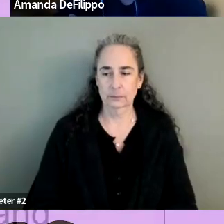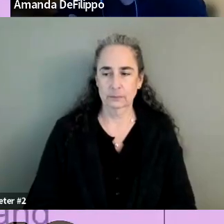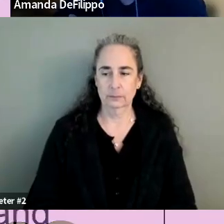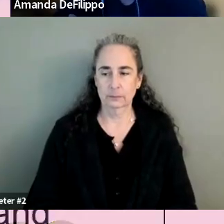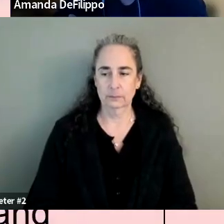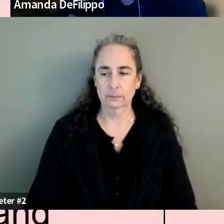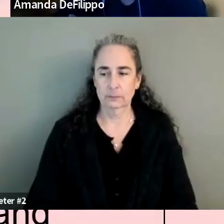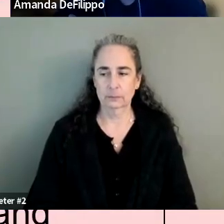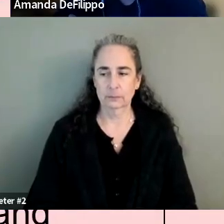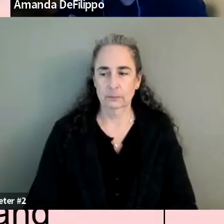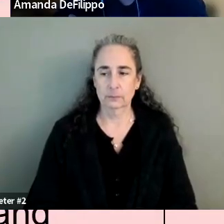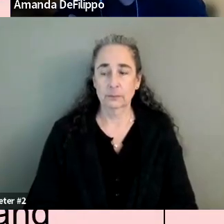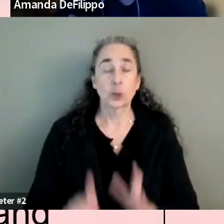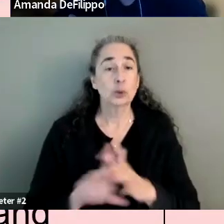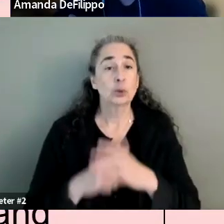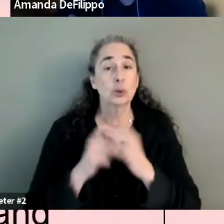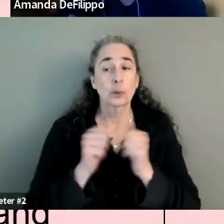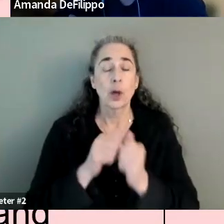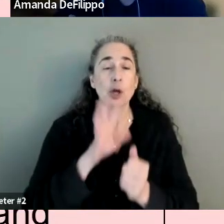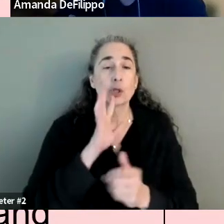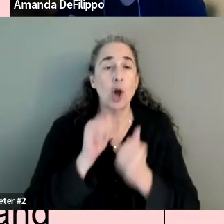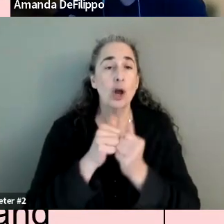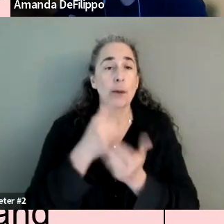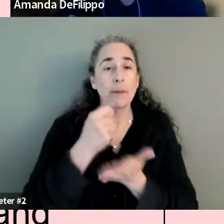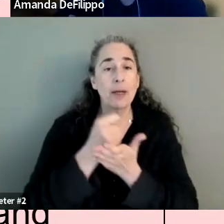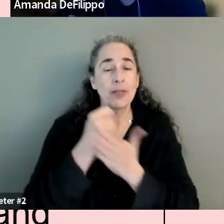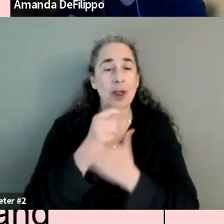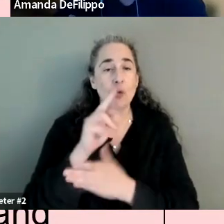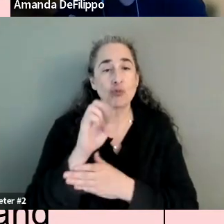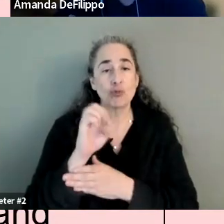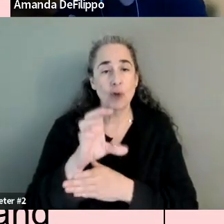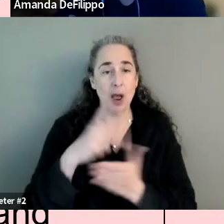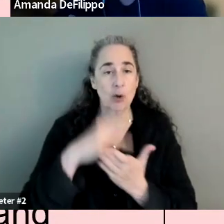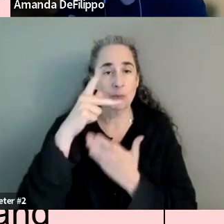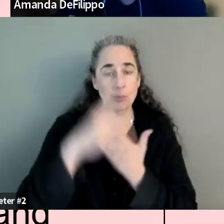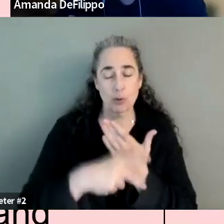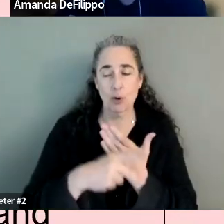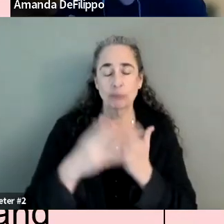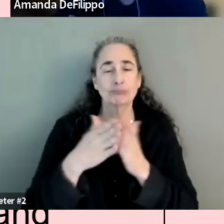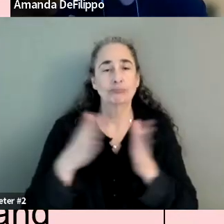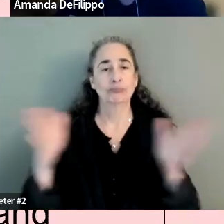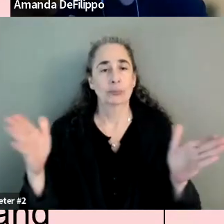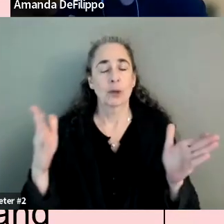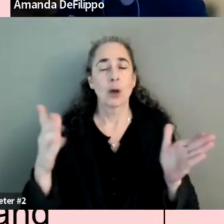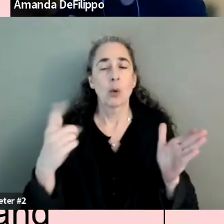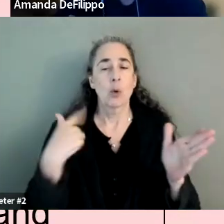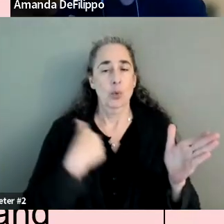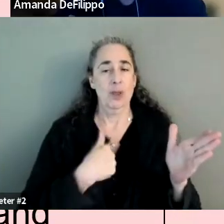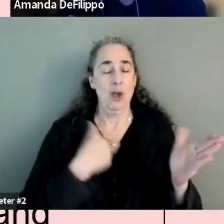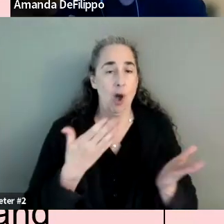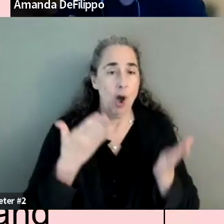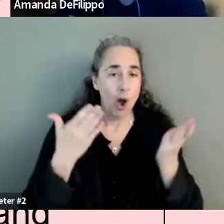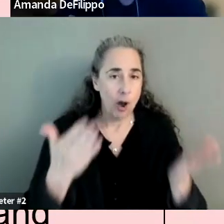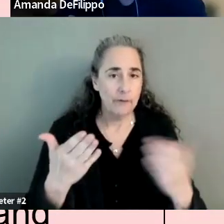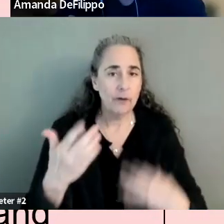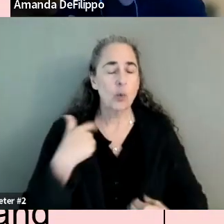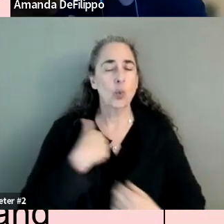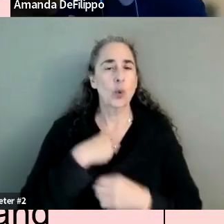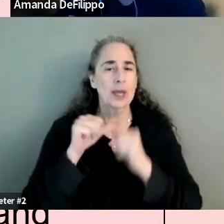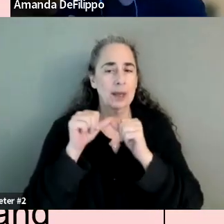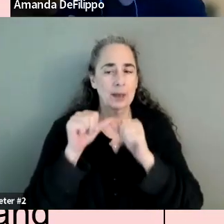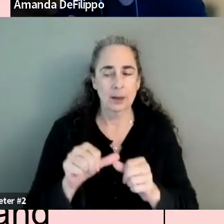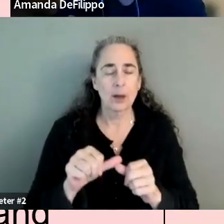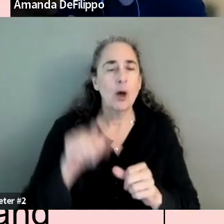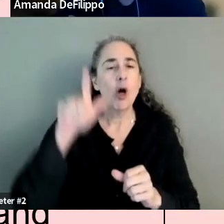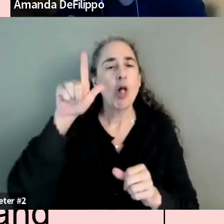All right, so let's dive in. We're going to talk about therapeutic recreation programs, kind of an overview of what we offer. We maintain